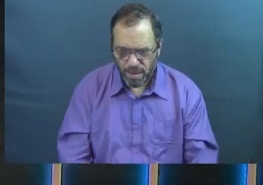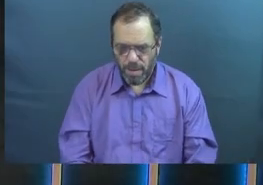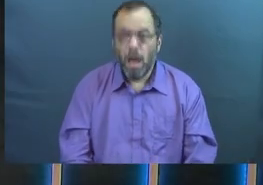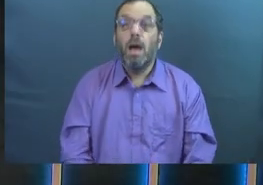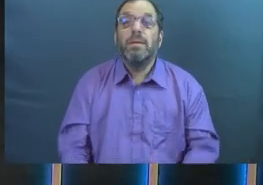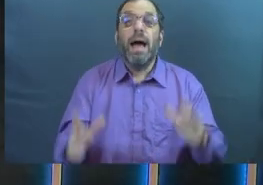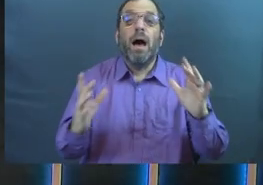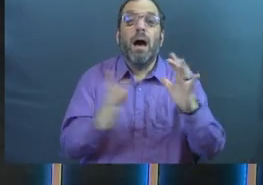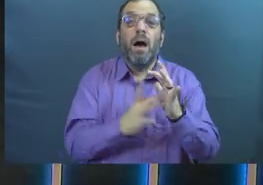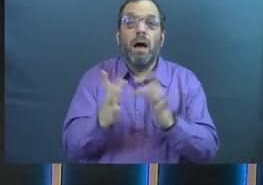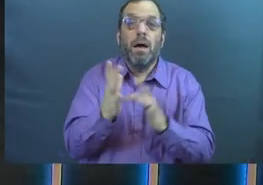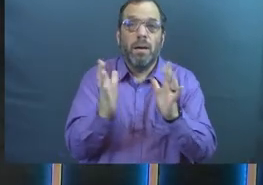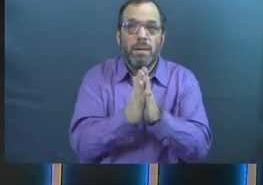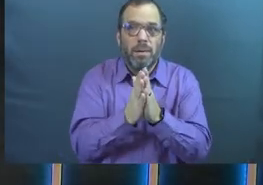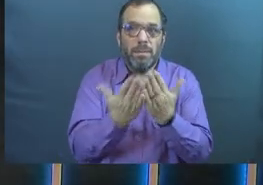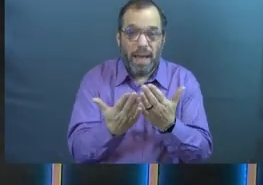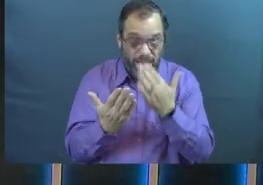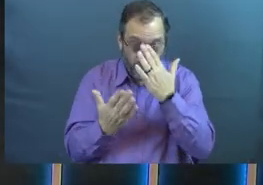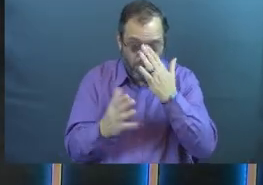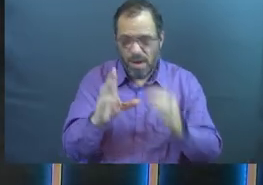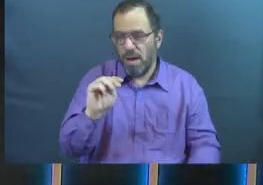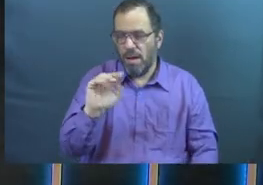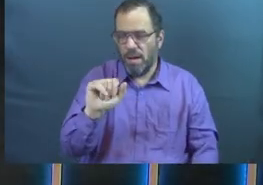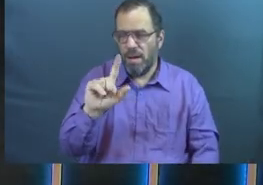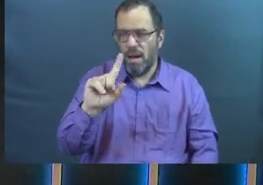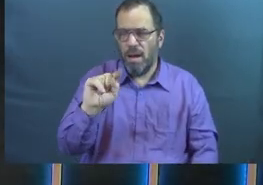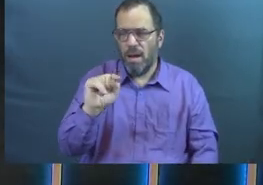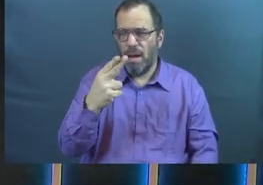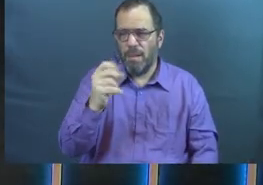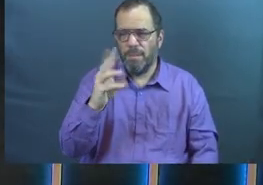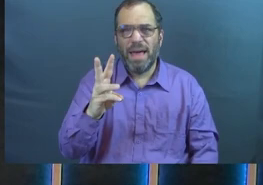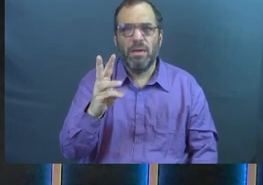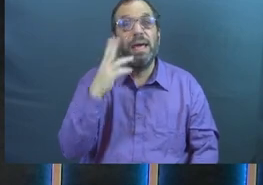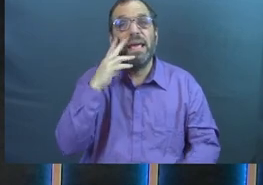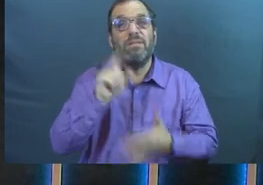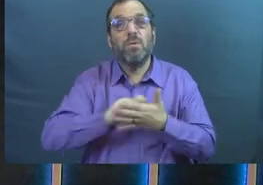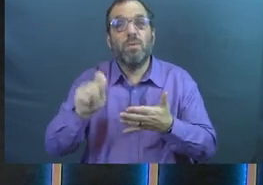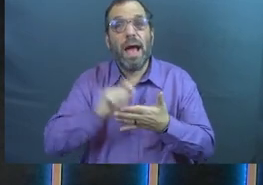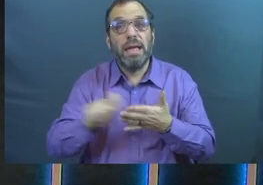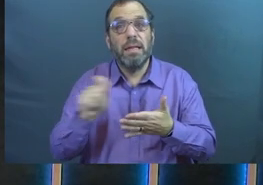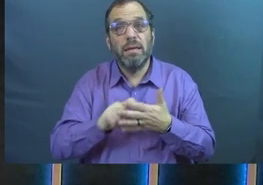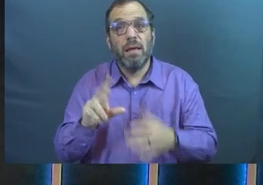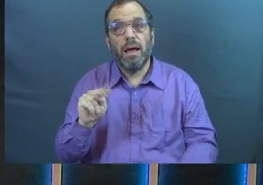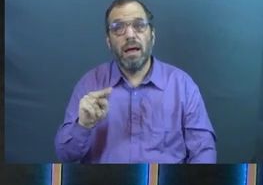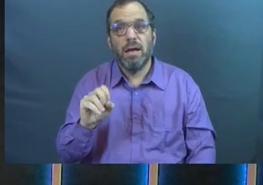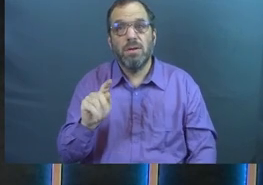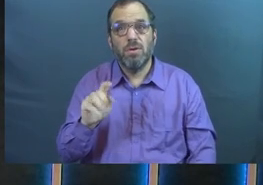Let's look at the words of Jesus together. This is Matthew, if you're taking notes.